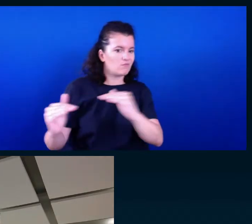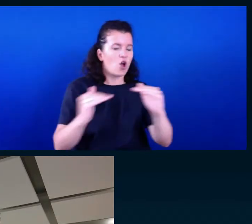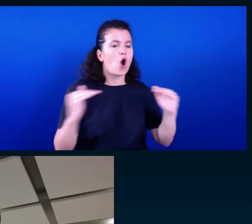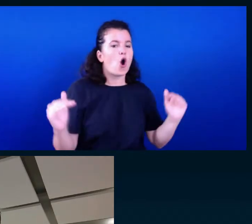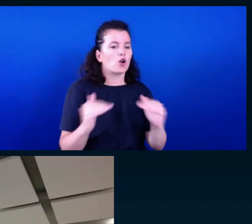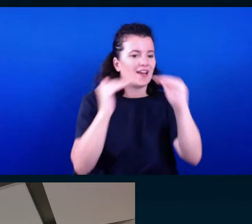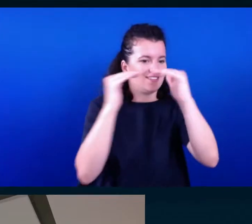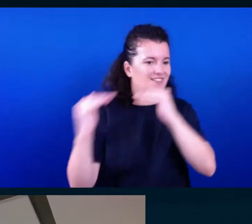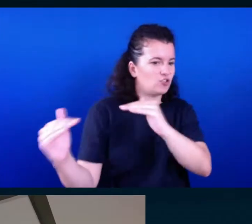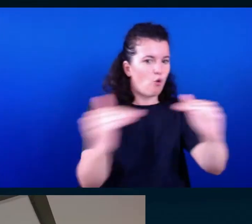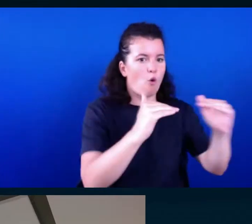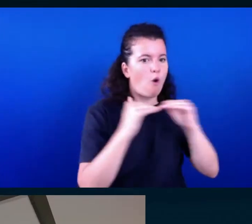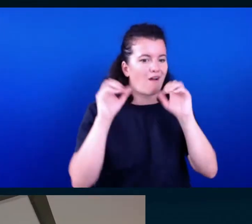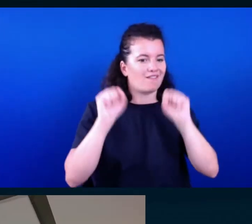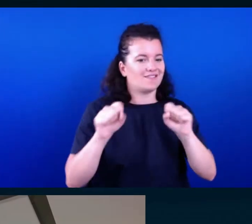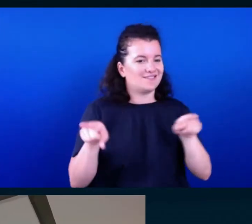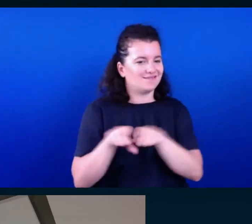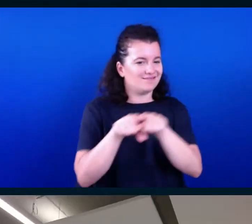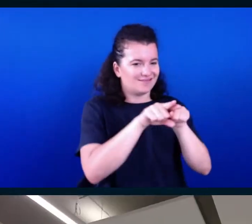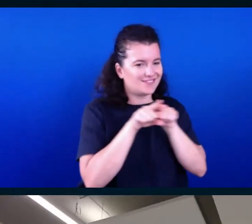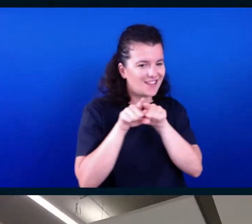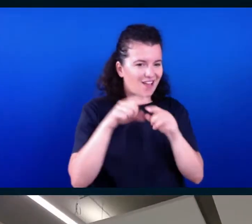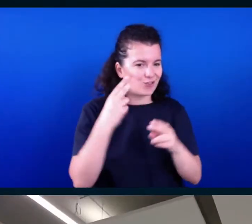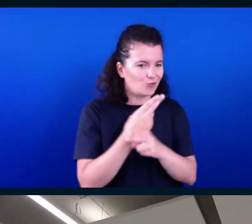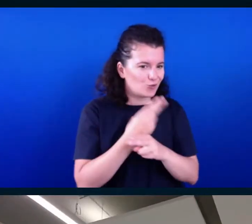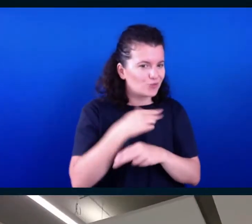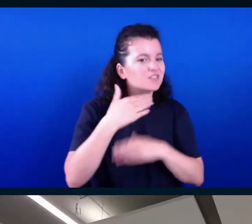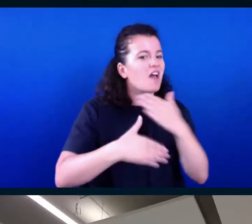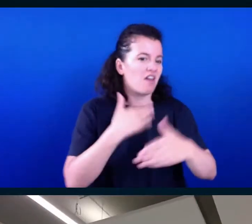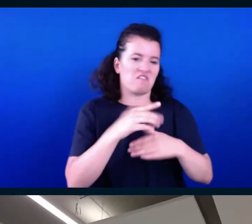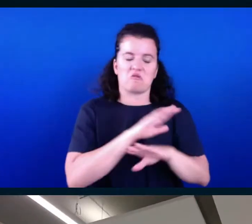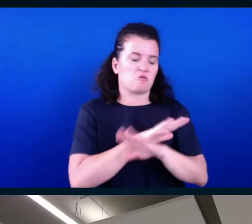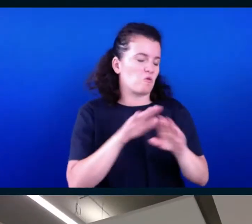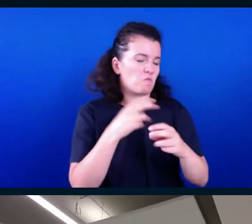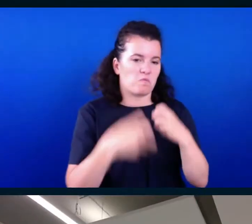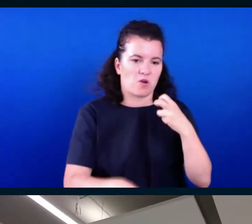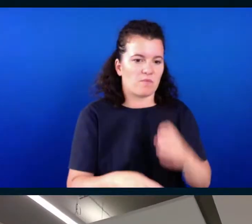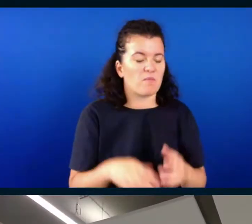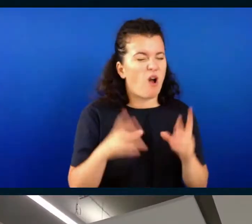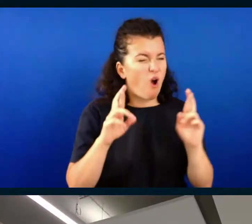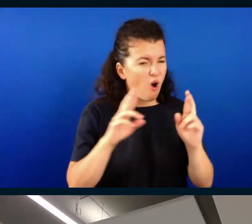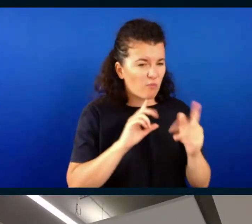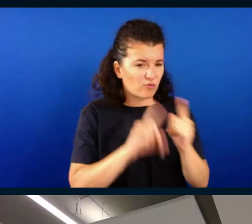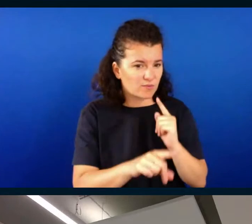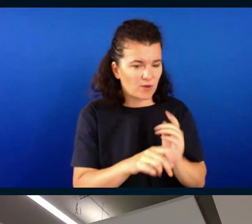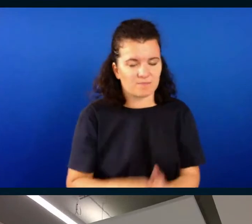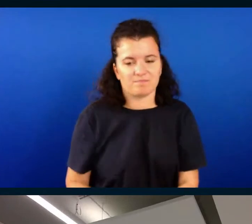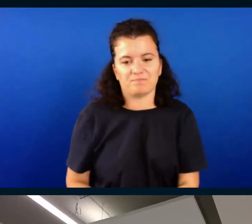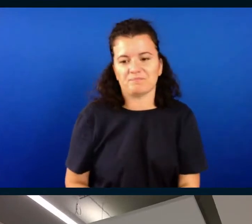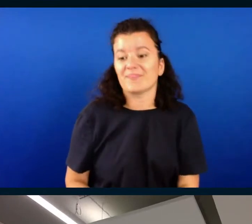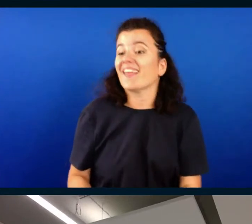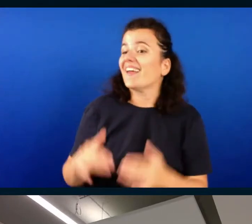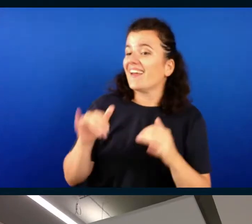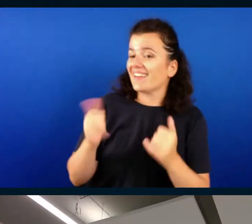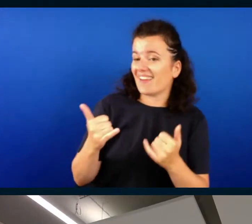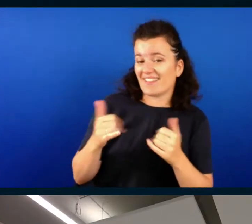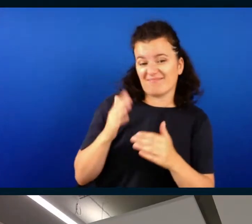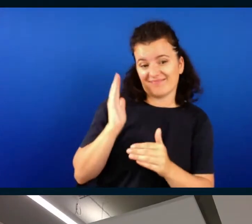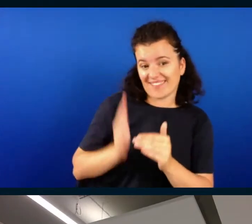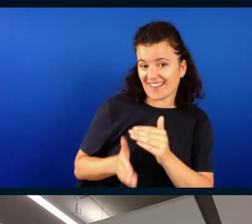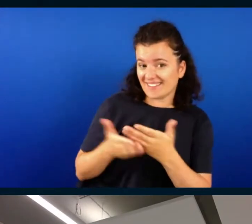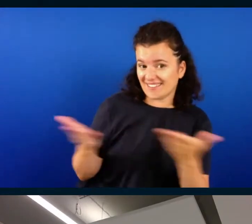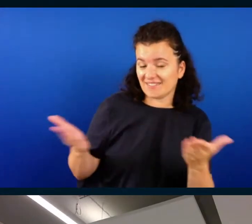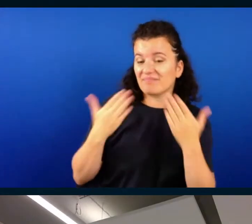answer. Okay, thanks. Well, then that's it for this evening. Yeah, thank you so